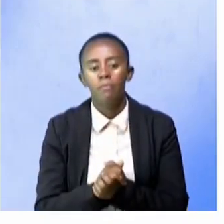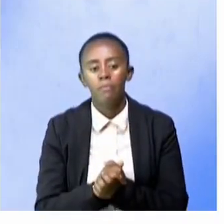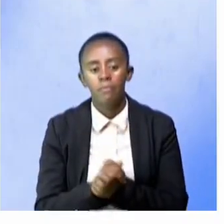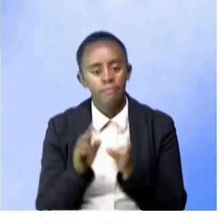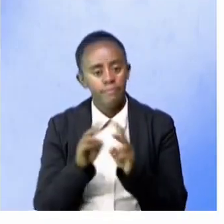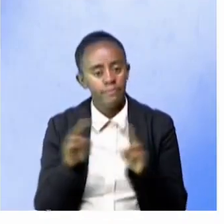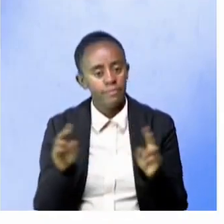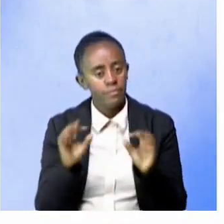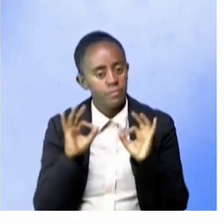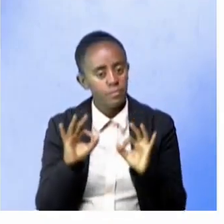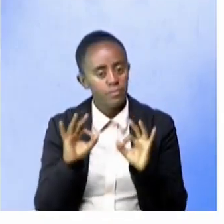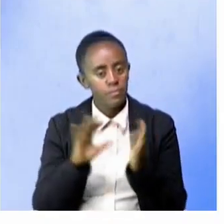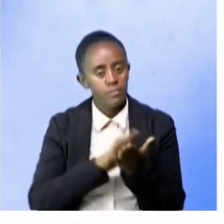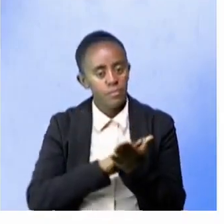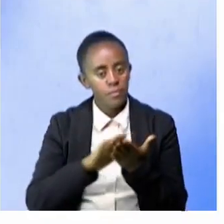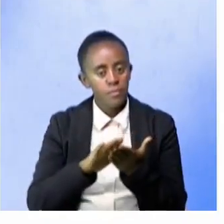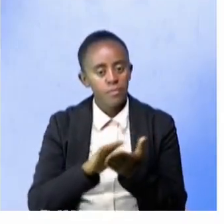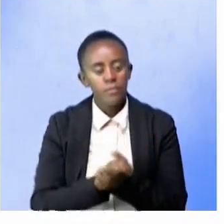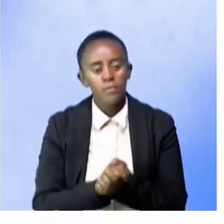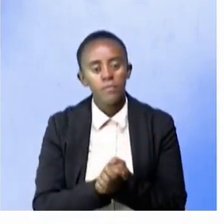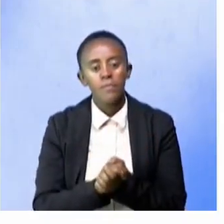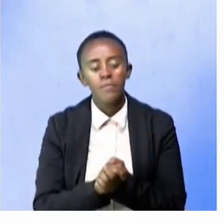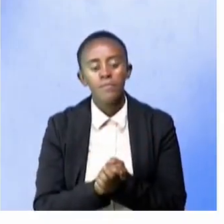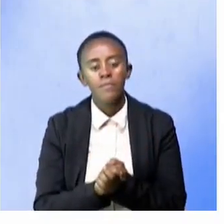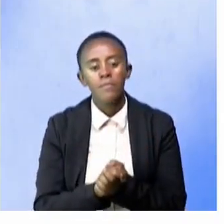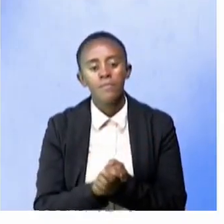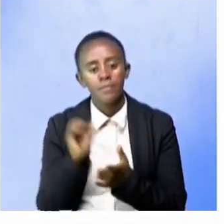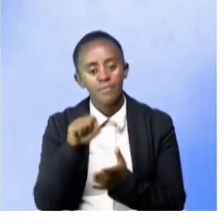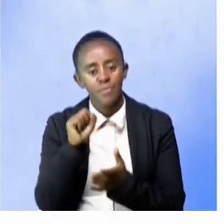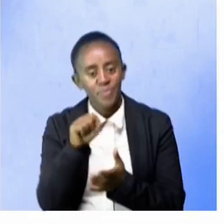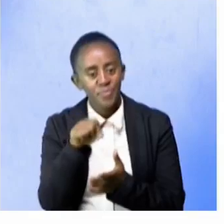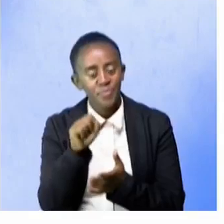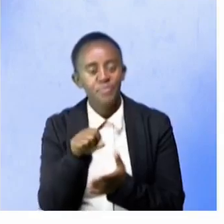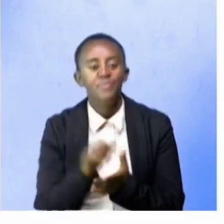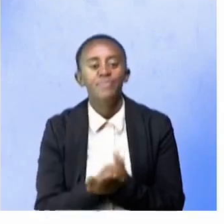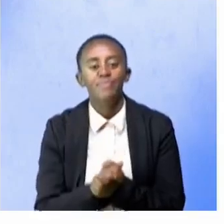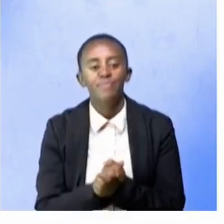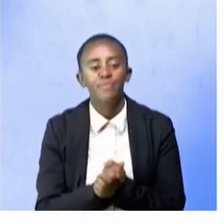Very nice. Yeah.